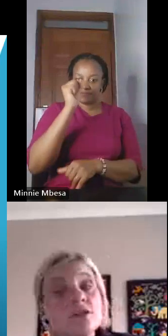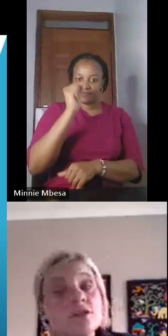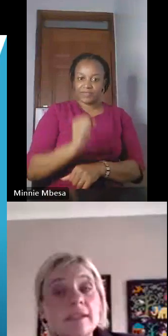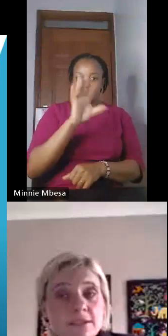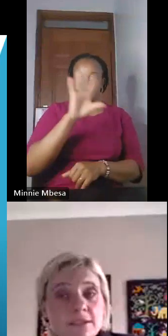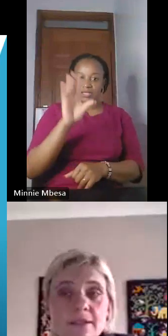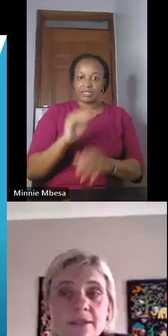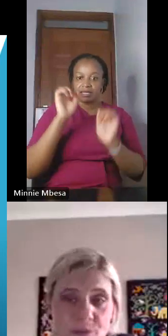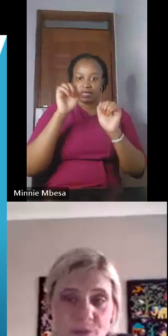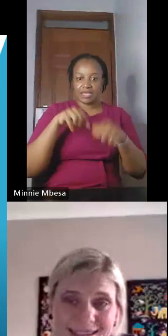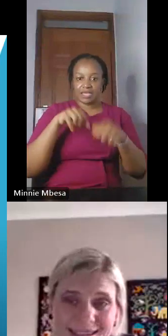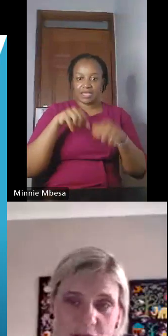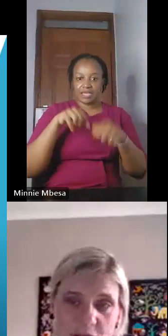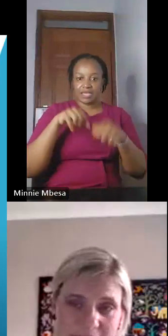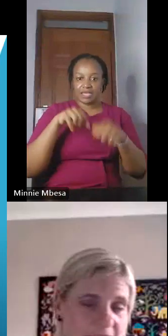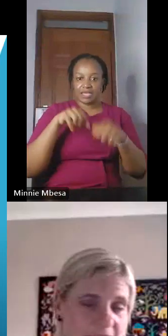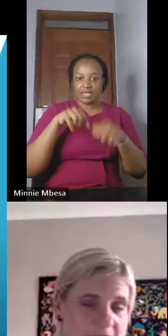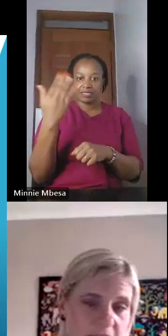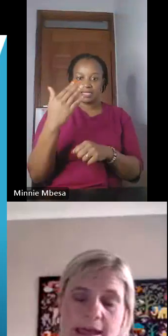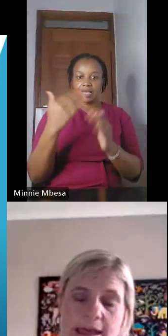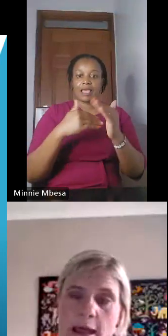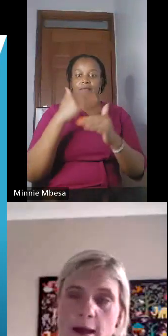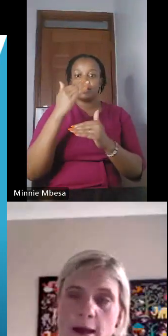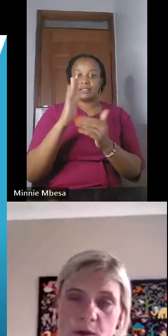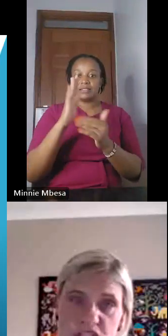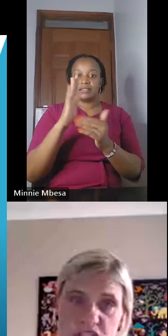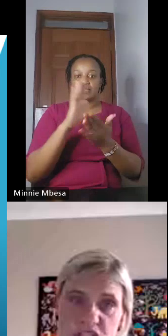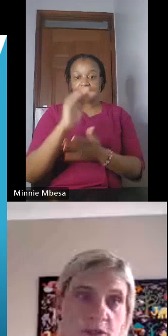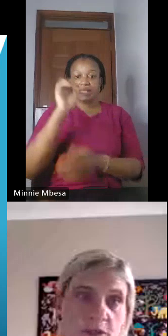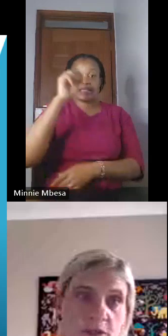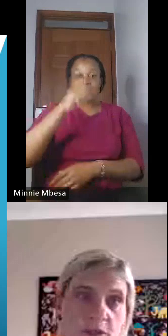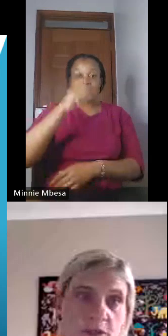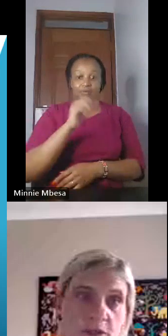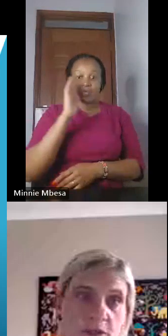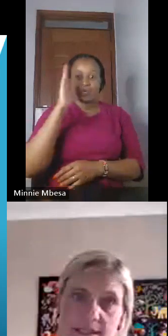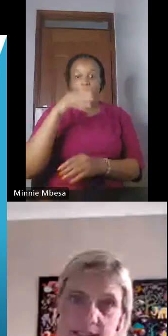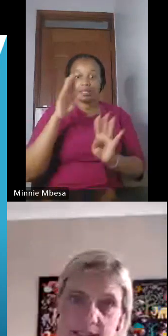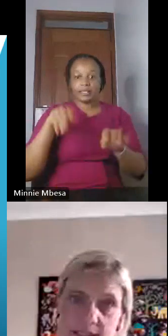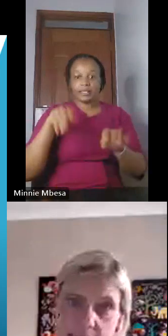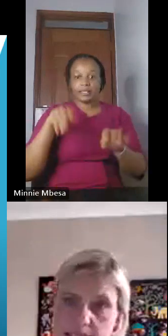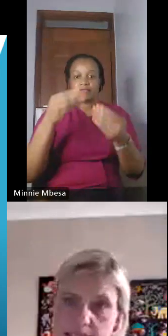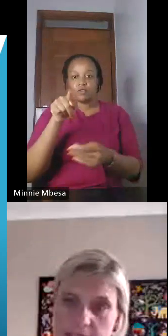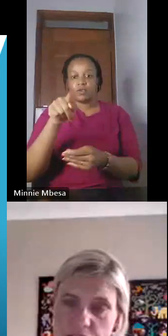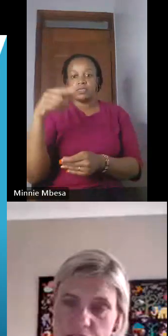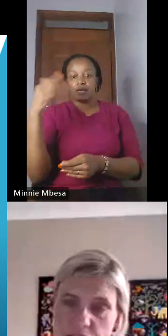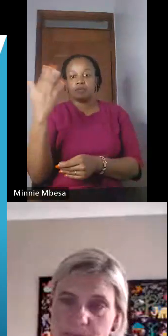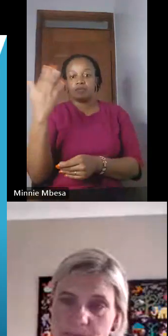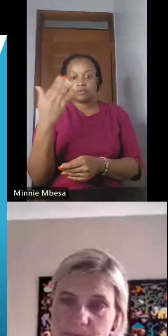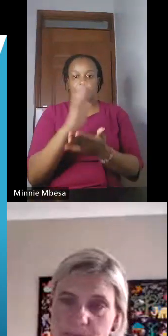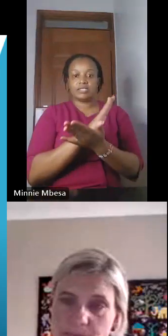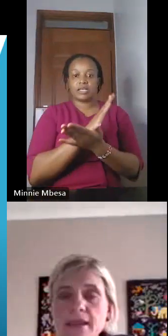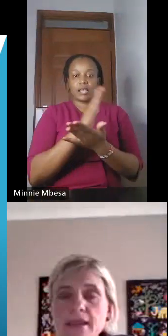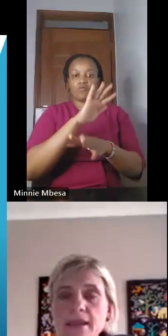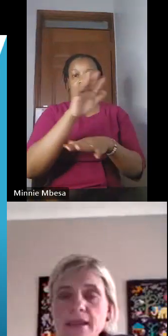session? Okay, so yes, Gillian, we will give you the presentation. We will share it with all the delegates that attended this